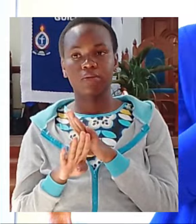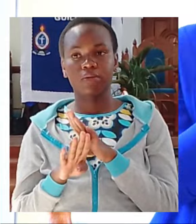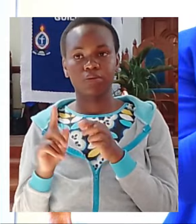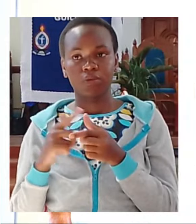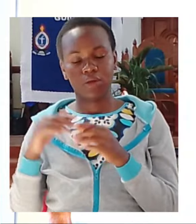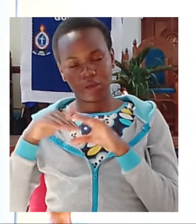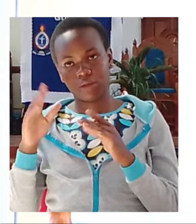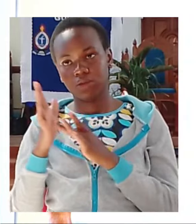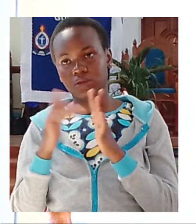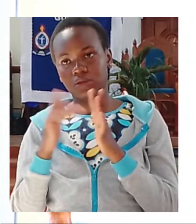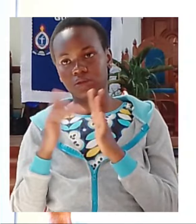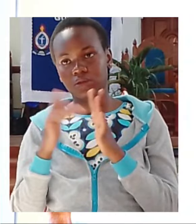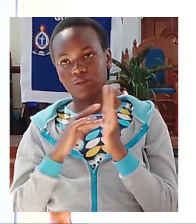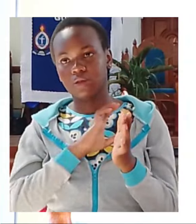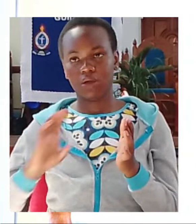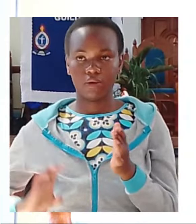him?